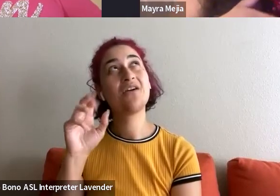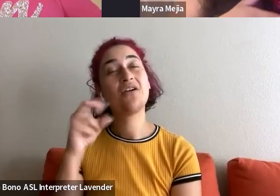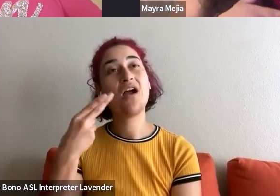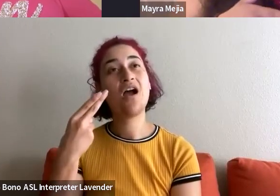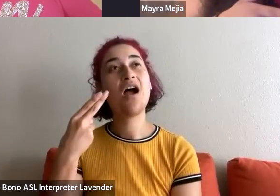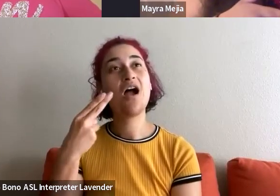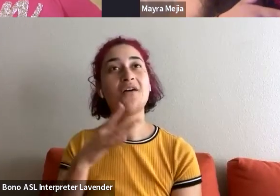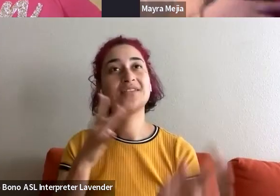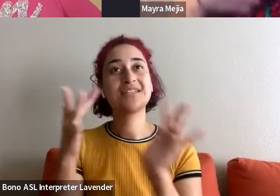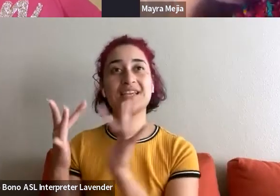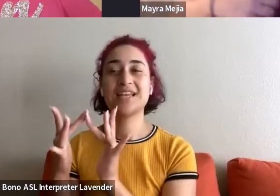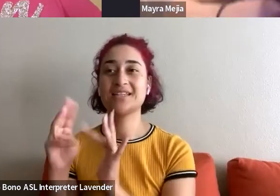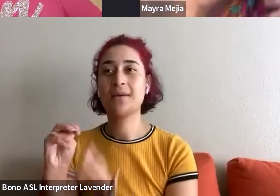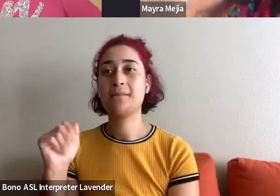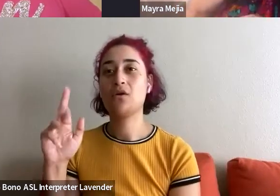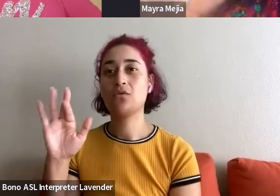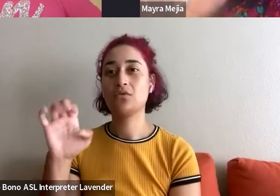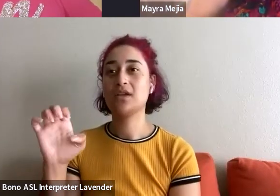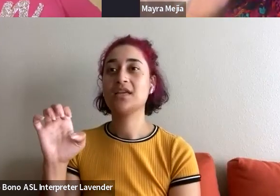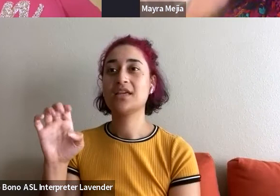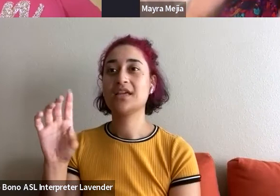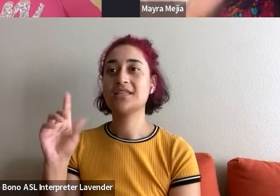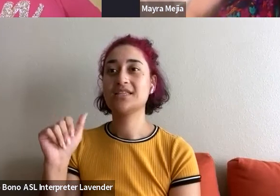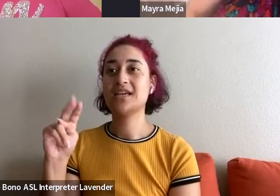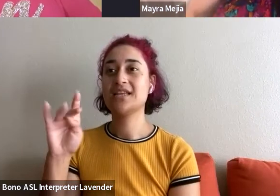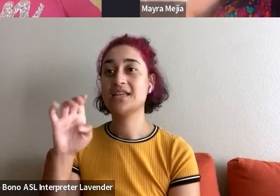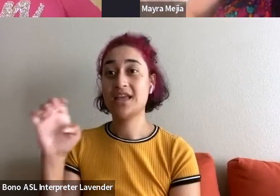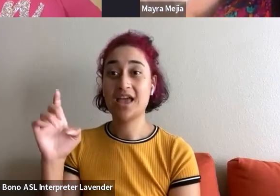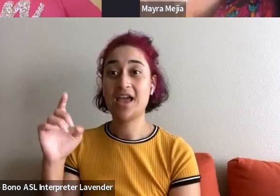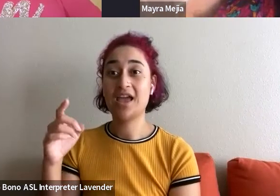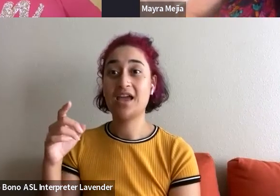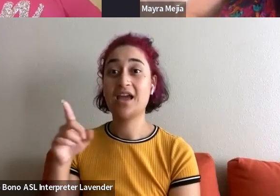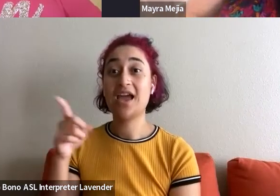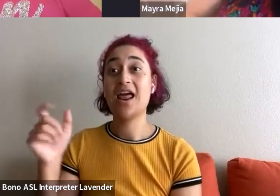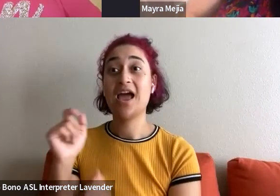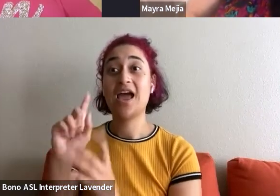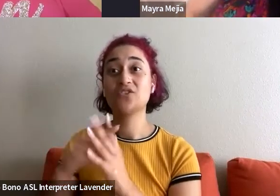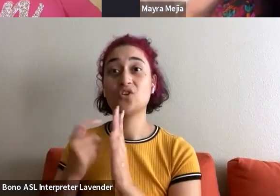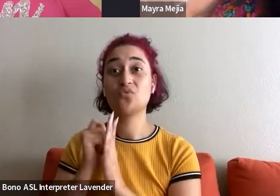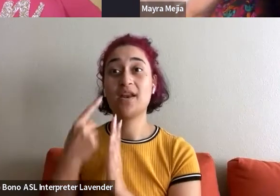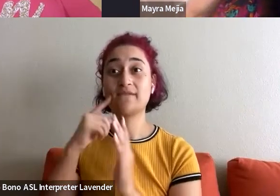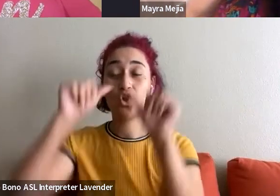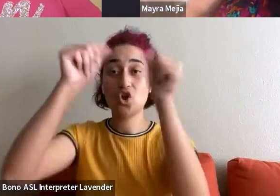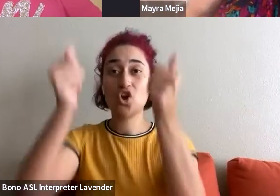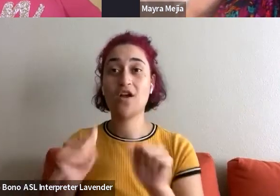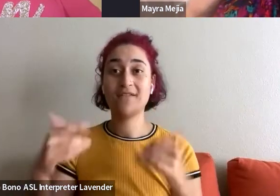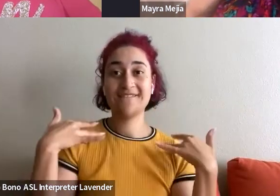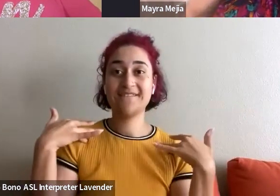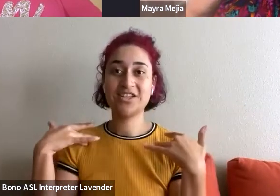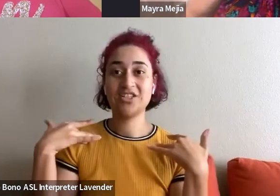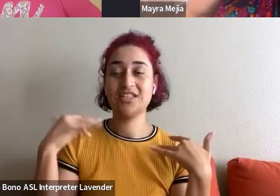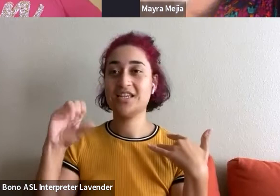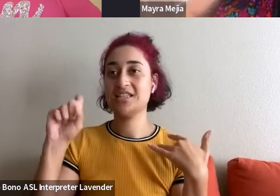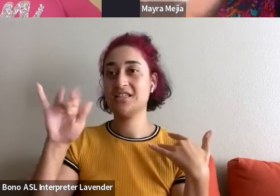Marie Dene of the Curvy Fashionista. And then I started writing for Curvy Fashionista for a while. I started